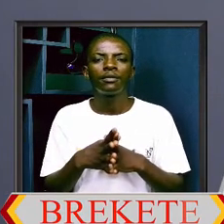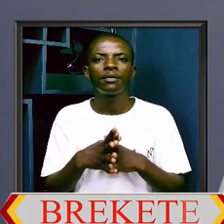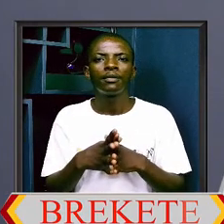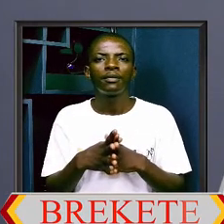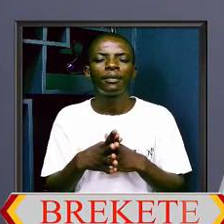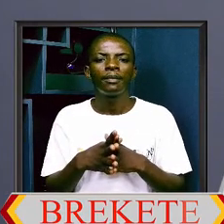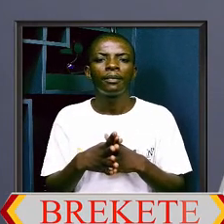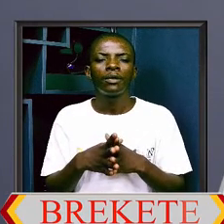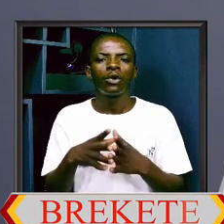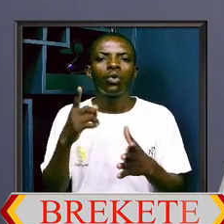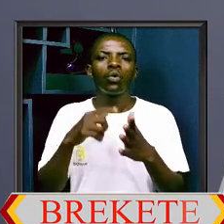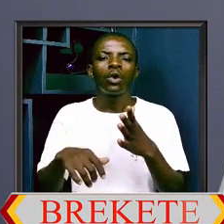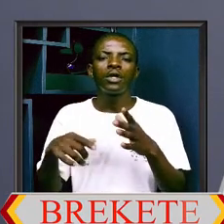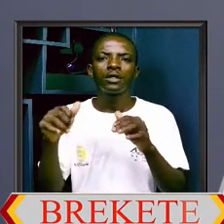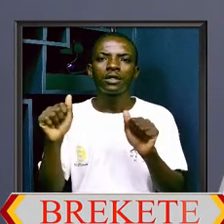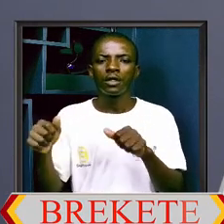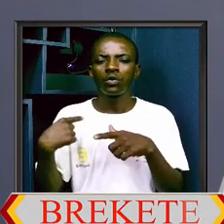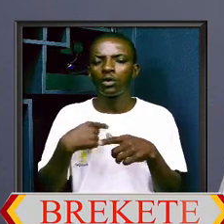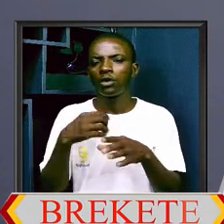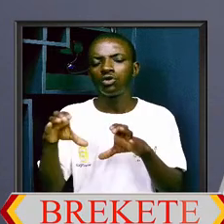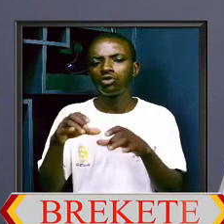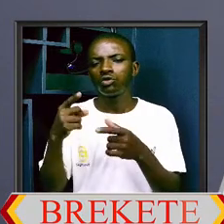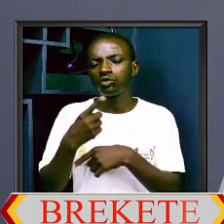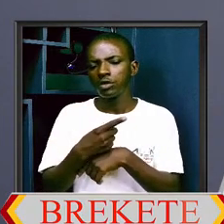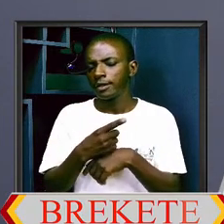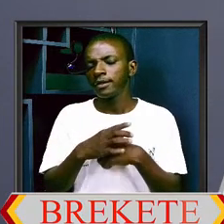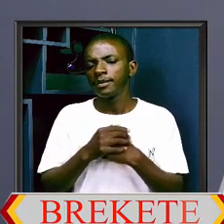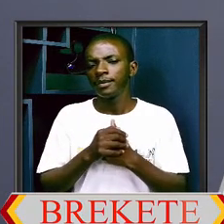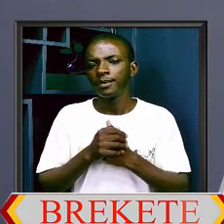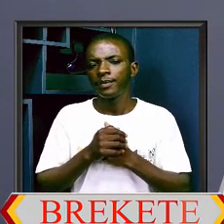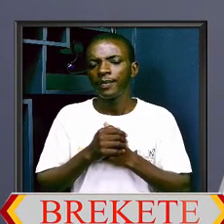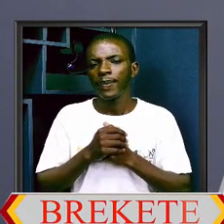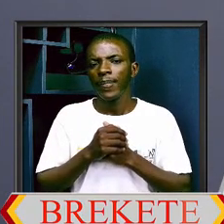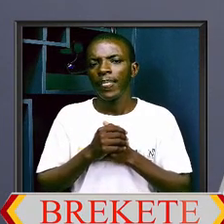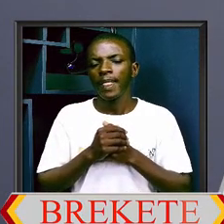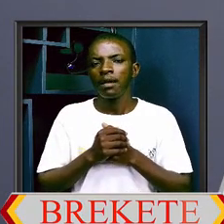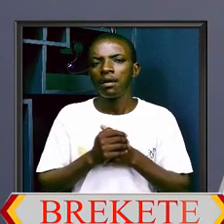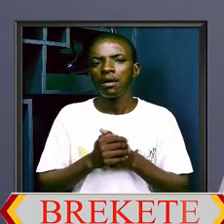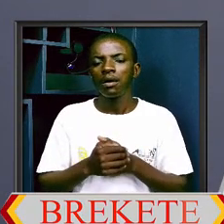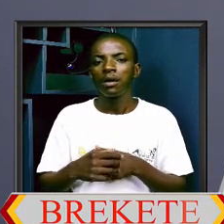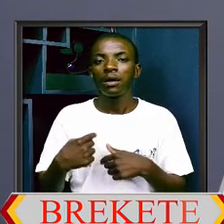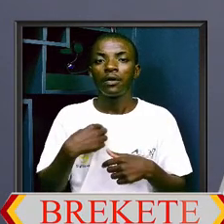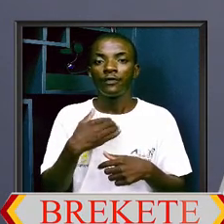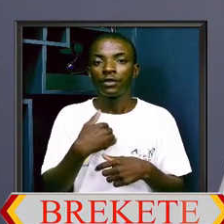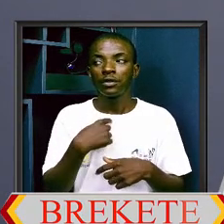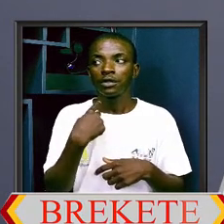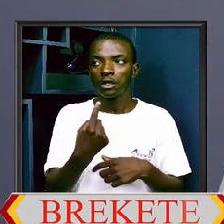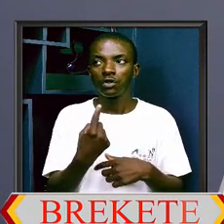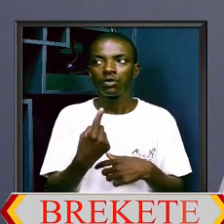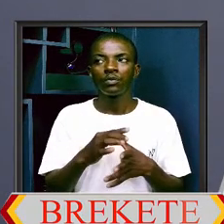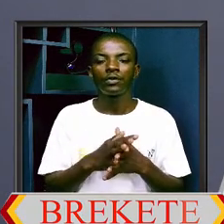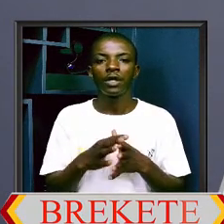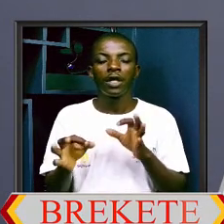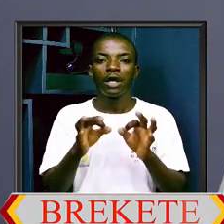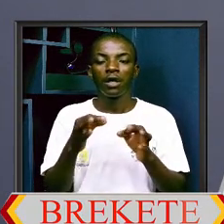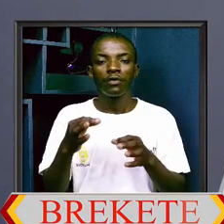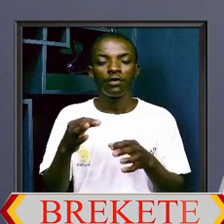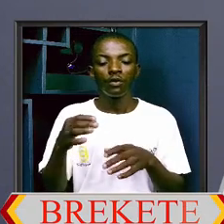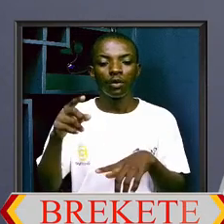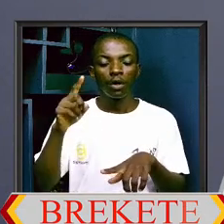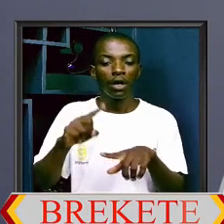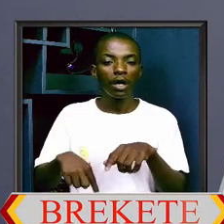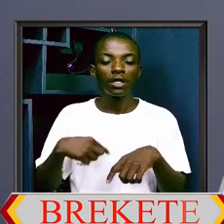now so what can we do today I don't tell if you